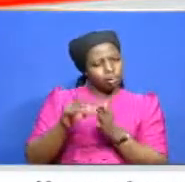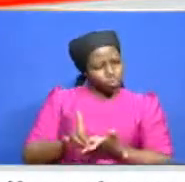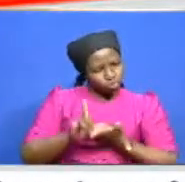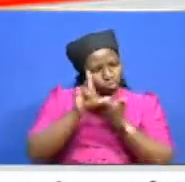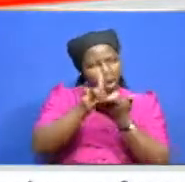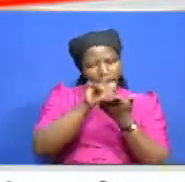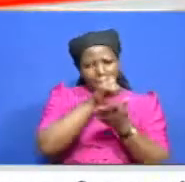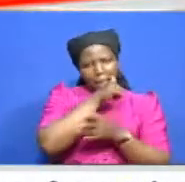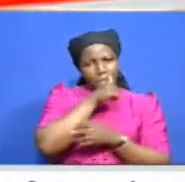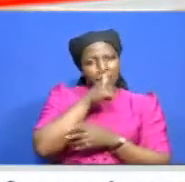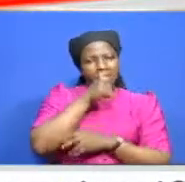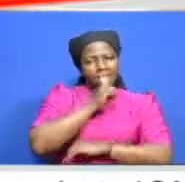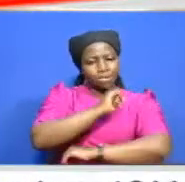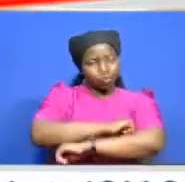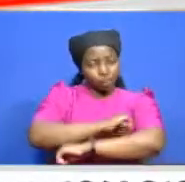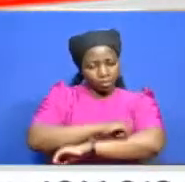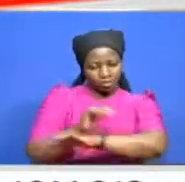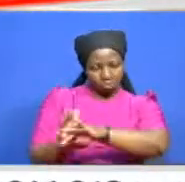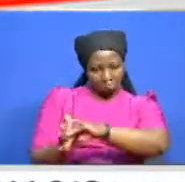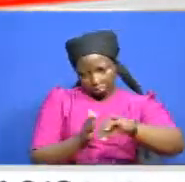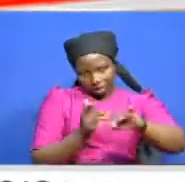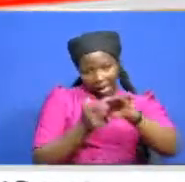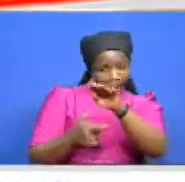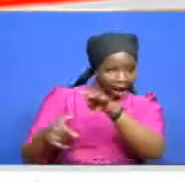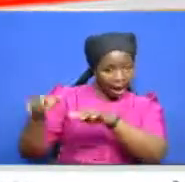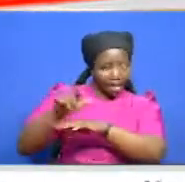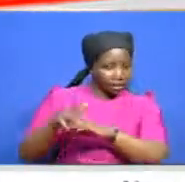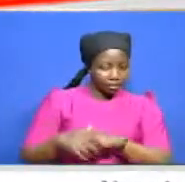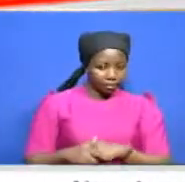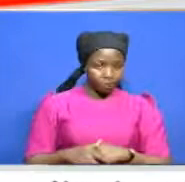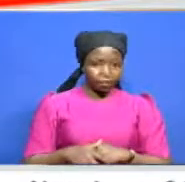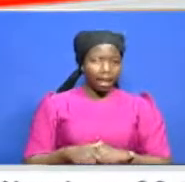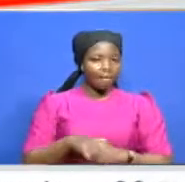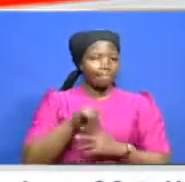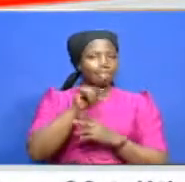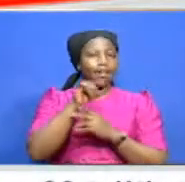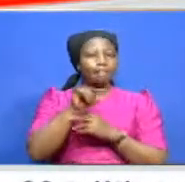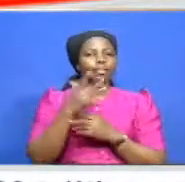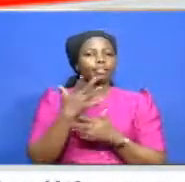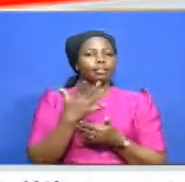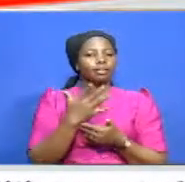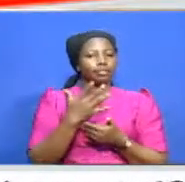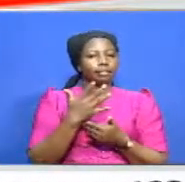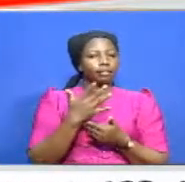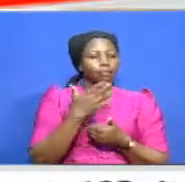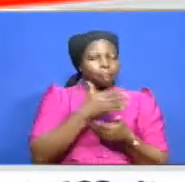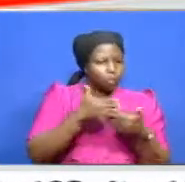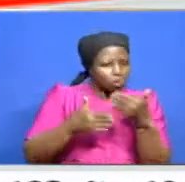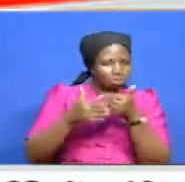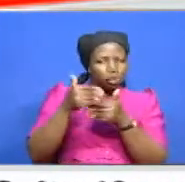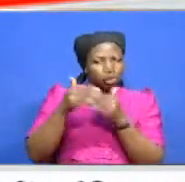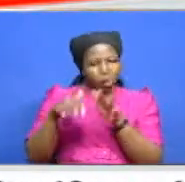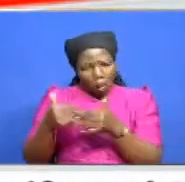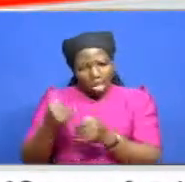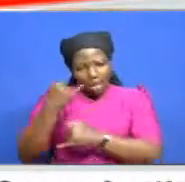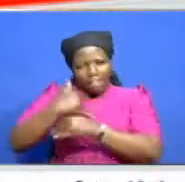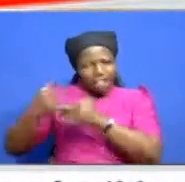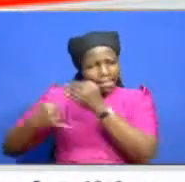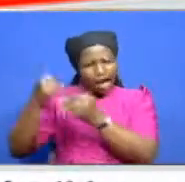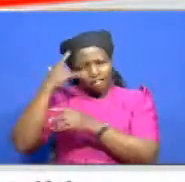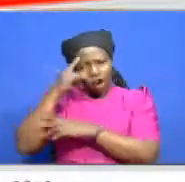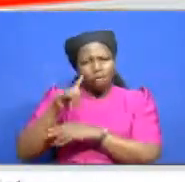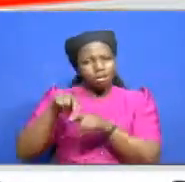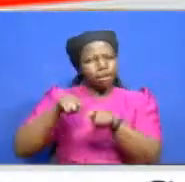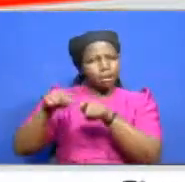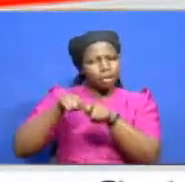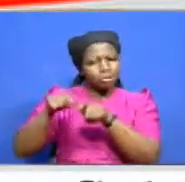facility. In addition to that, this infrastructure for management of COVID-19 was not factored in